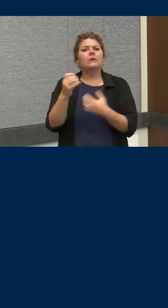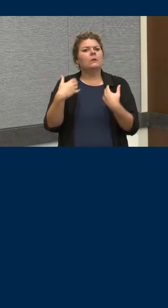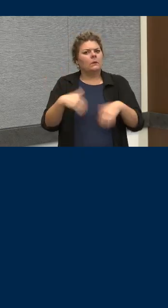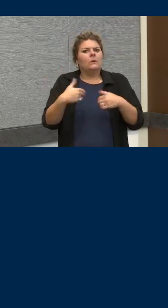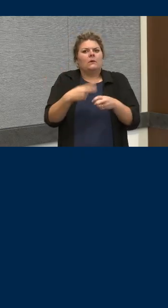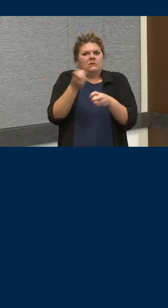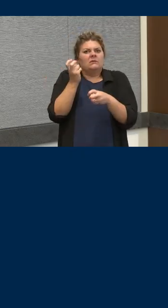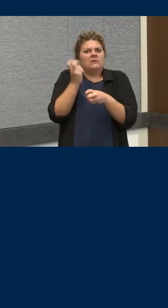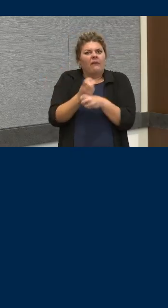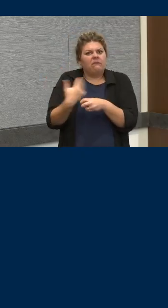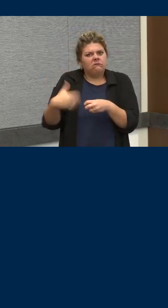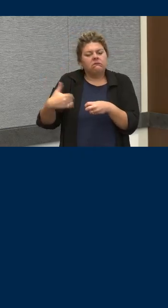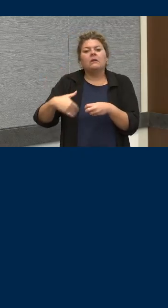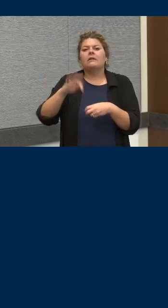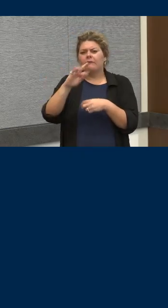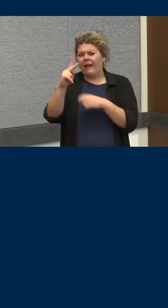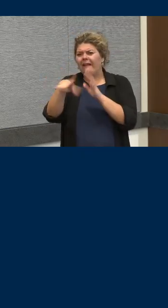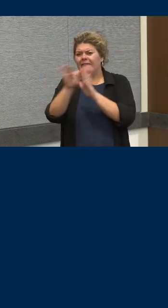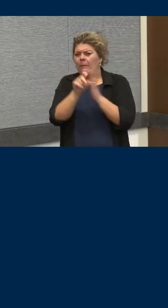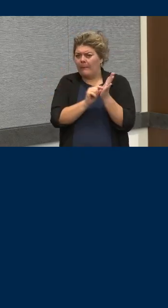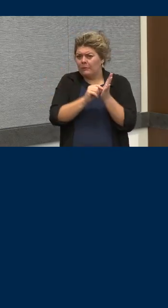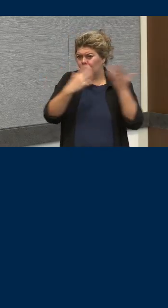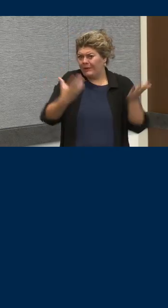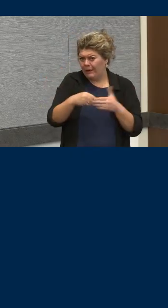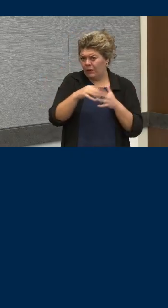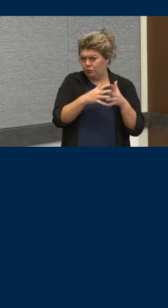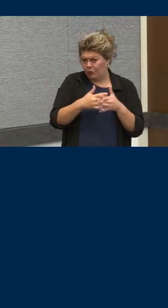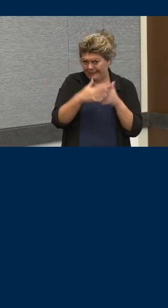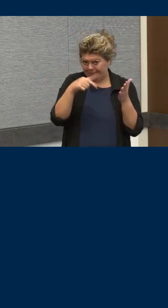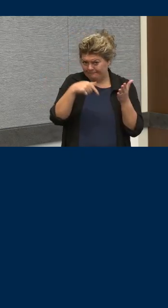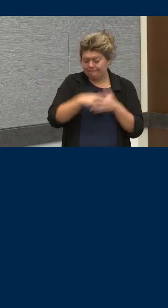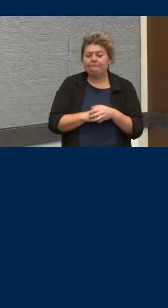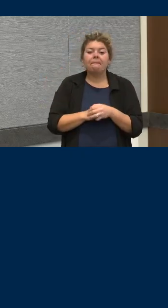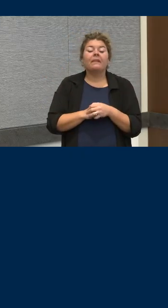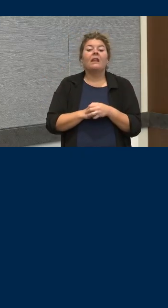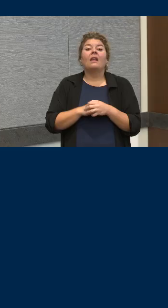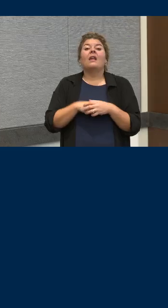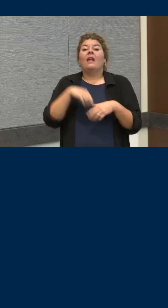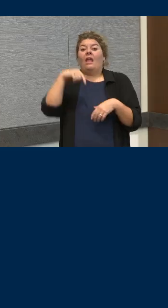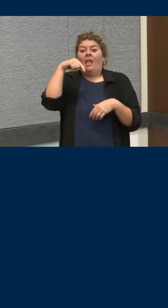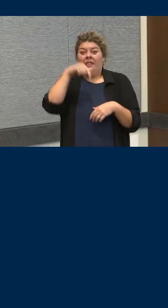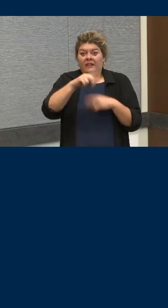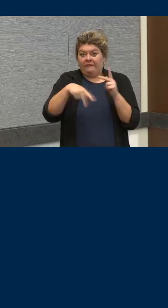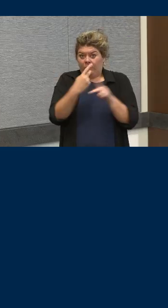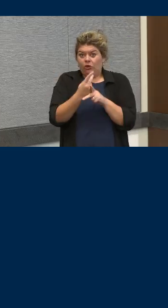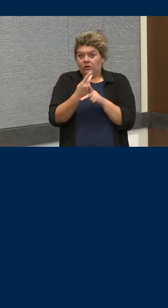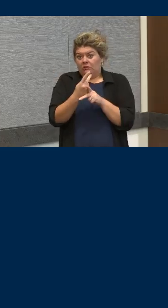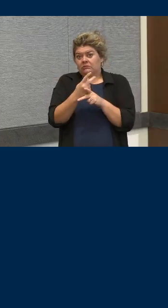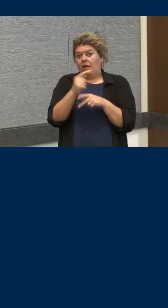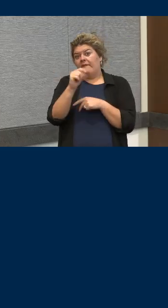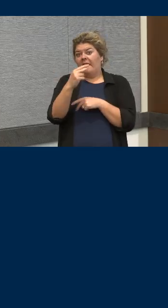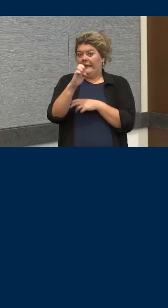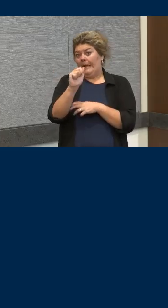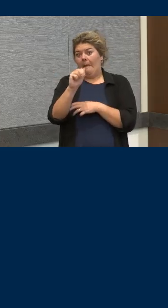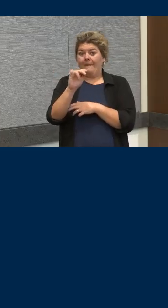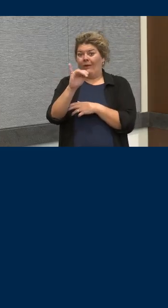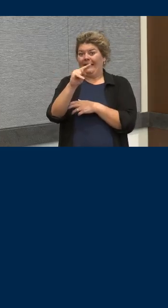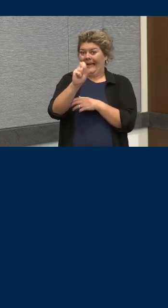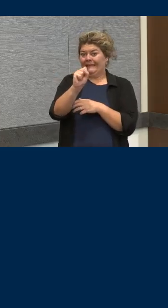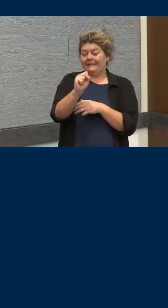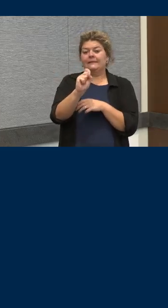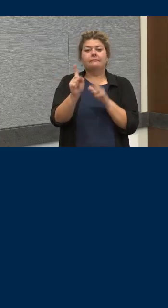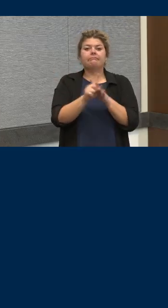difficulty, Frank then found a publisher in the US. This edition of The Americans appeared in 1959